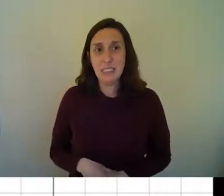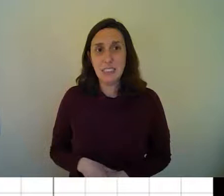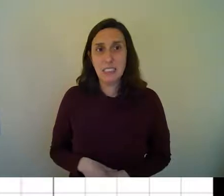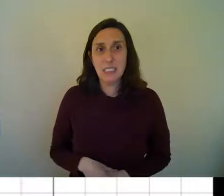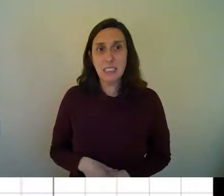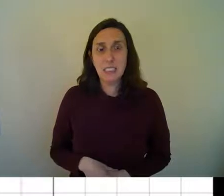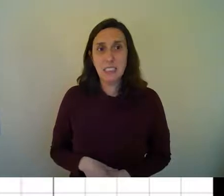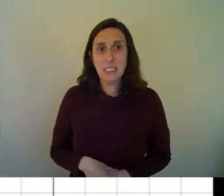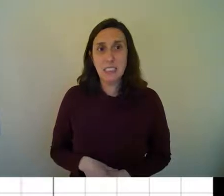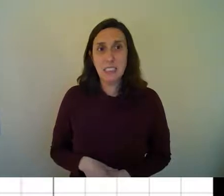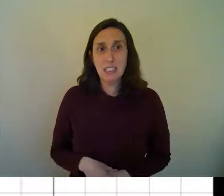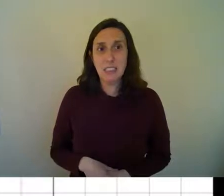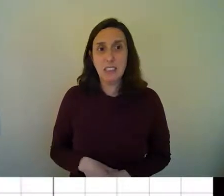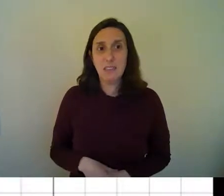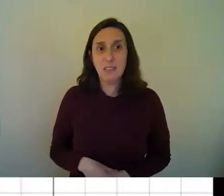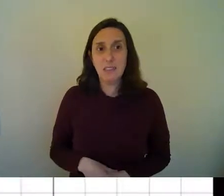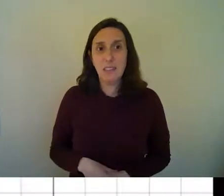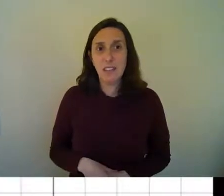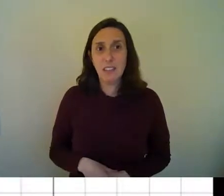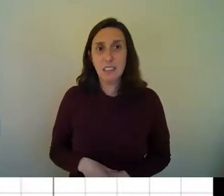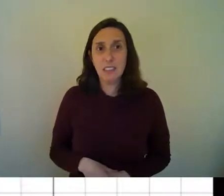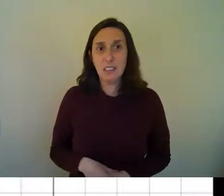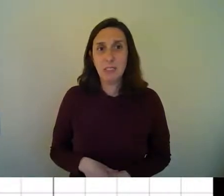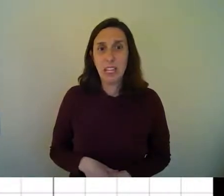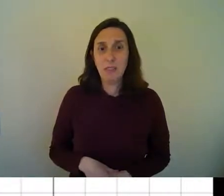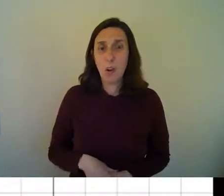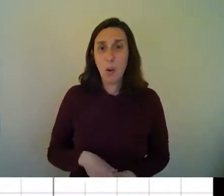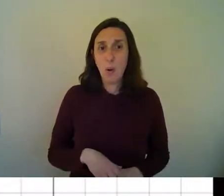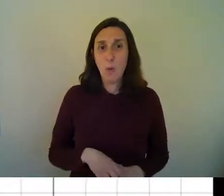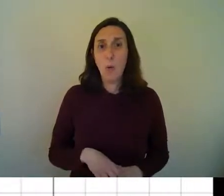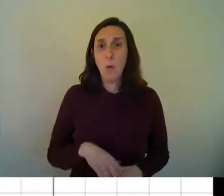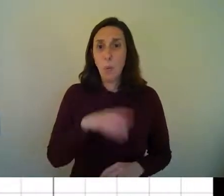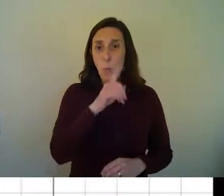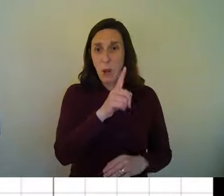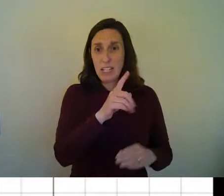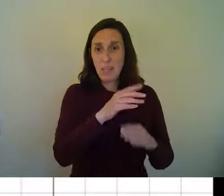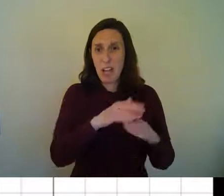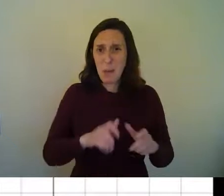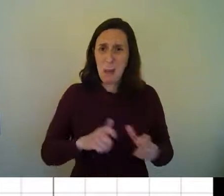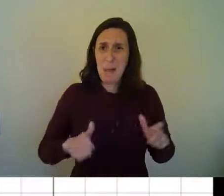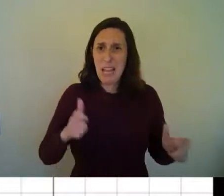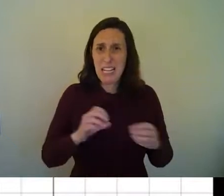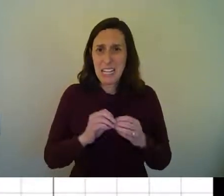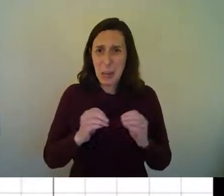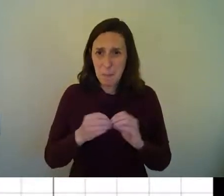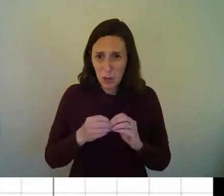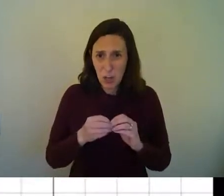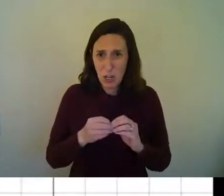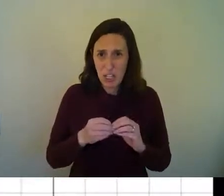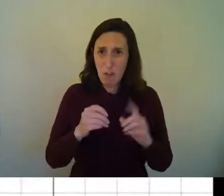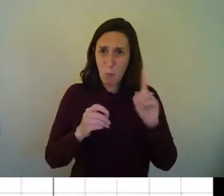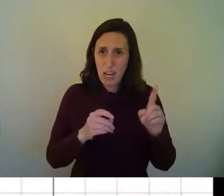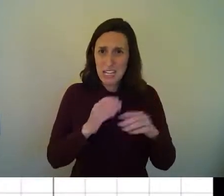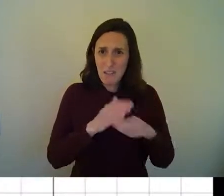1 by a really large number, we get closer and closer to 0. Because I'm dividing 1 into more and more